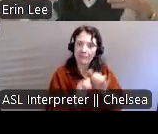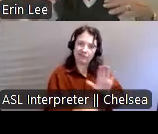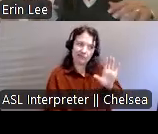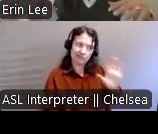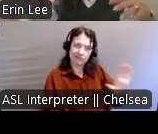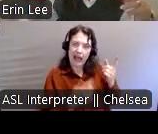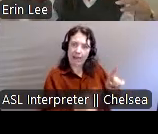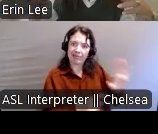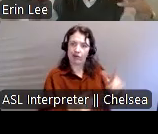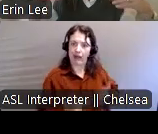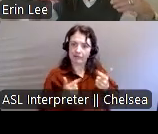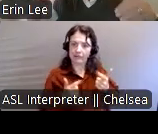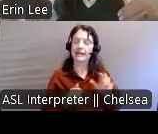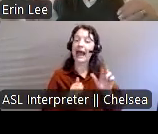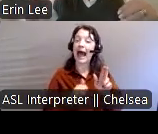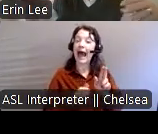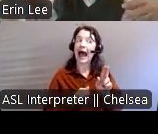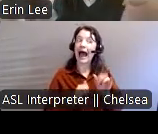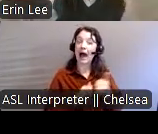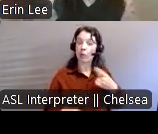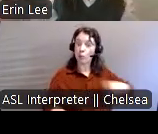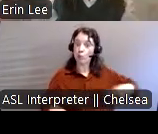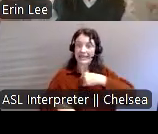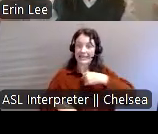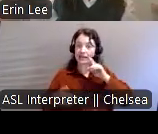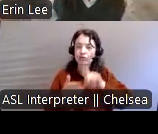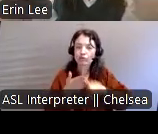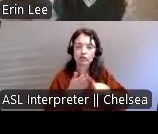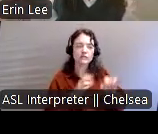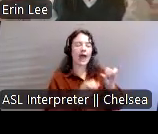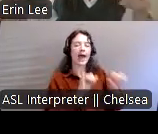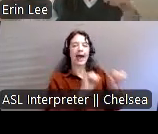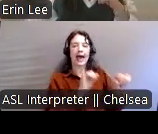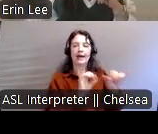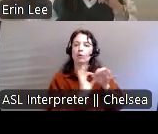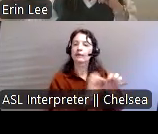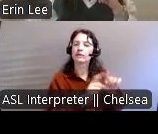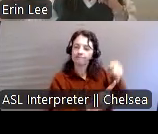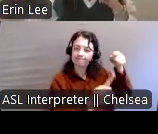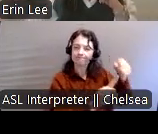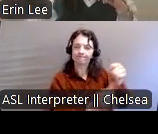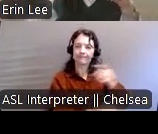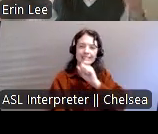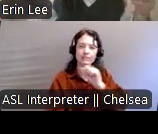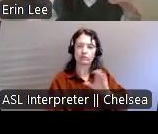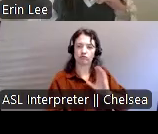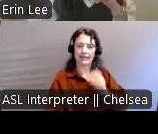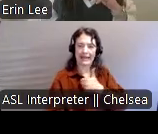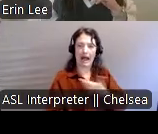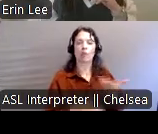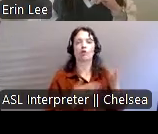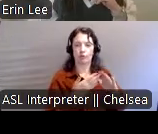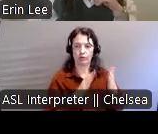this information and consider these pieces when we're working with older folks in our community. Limited